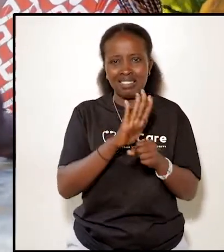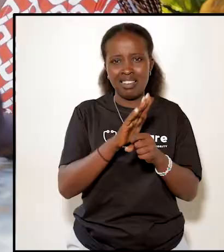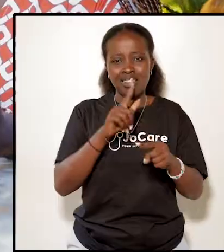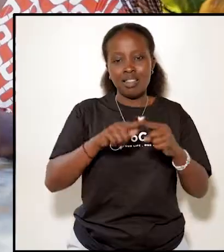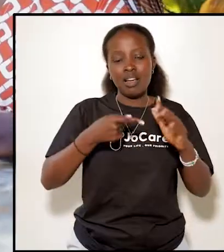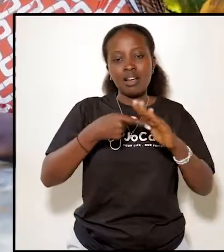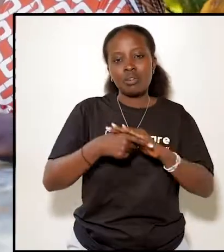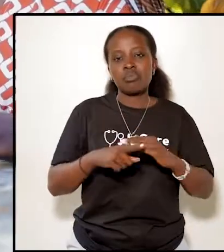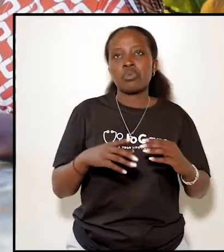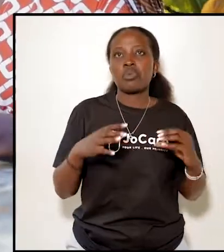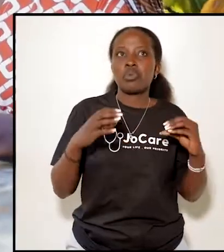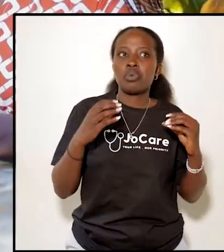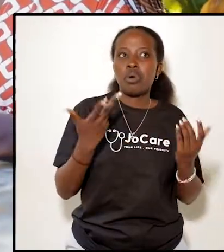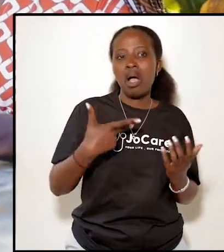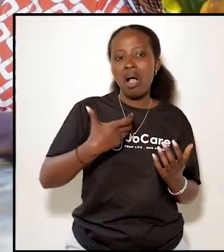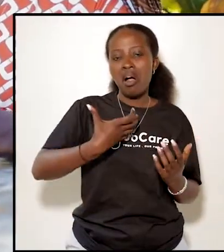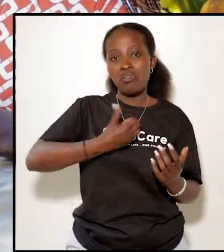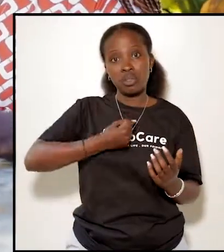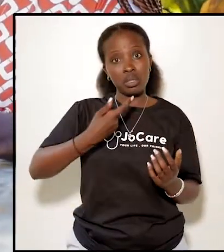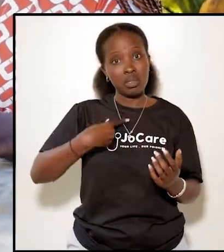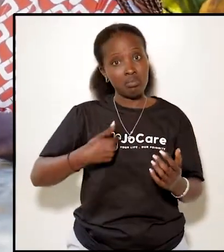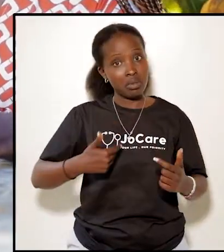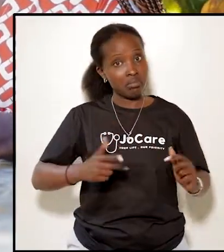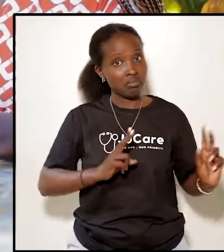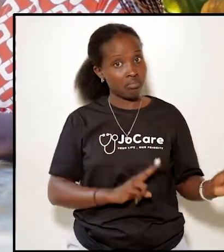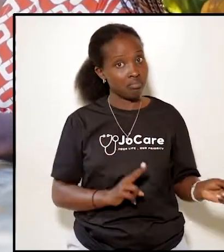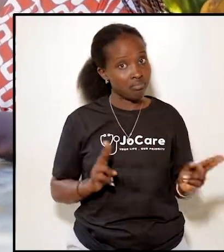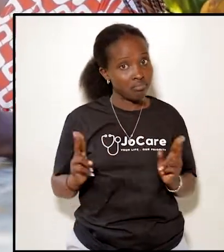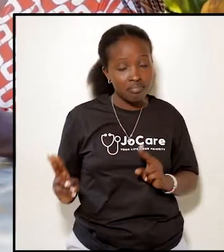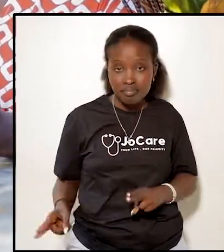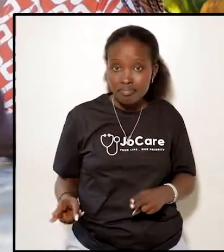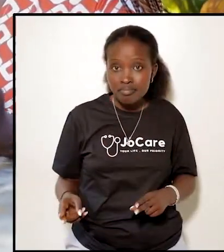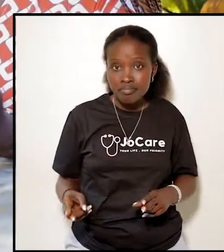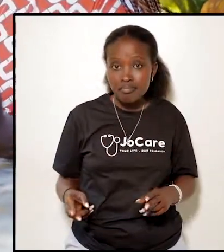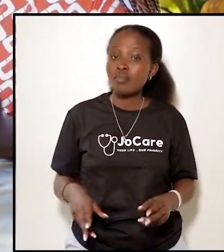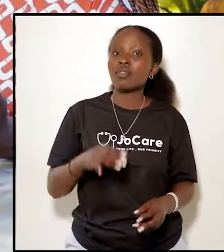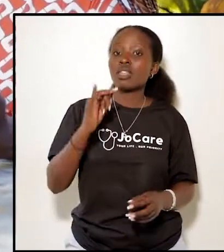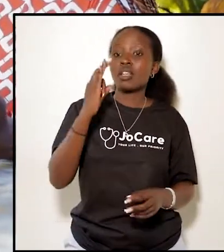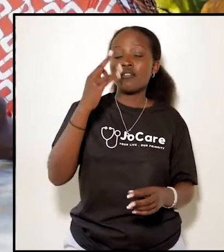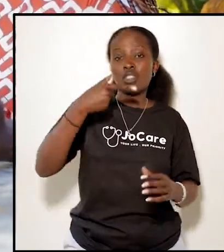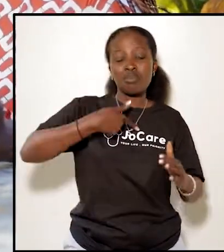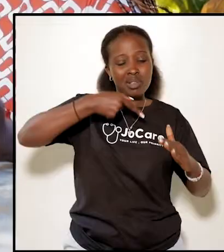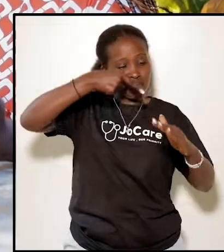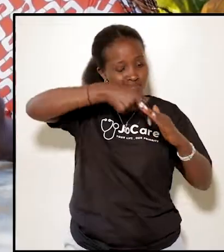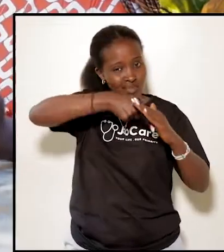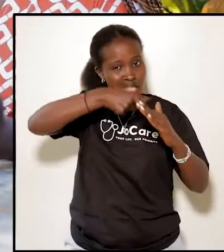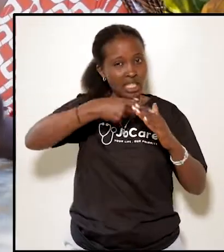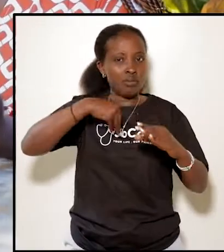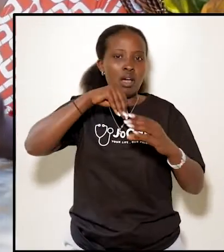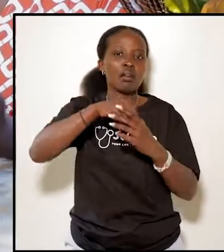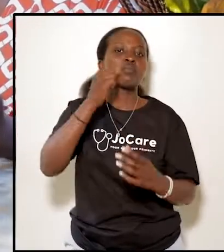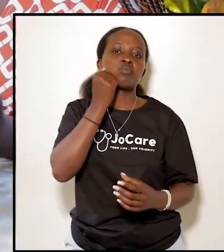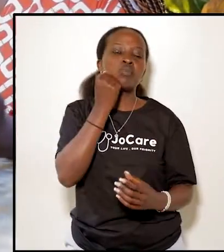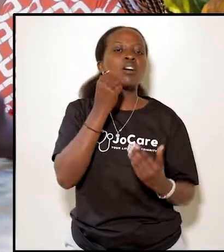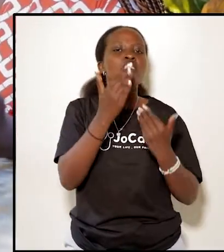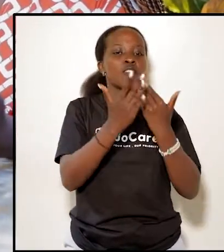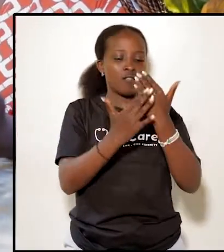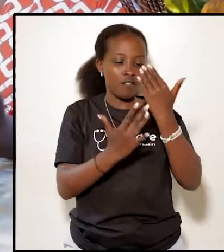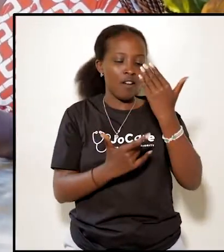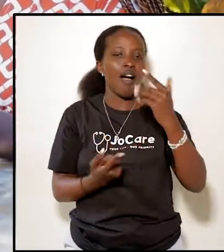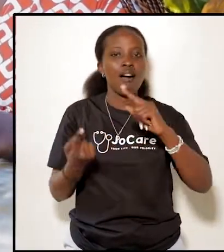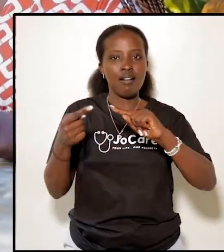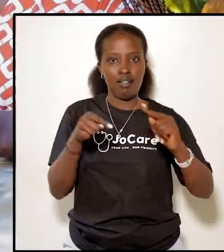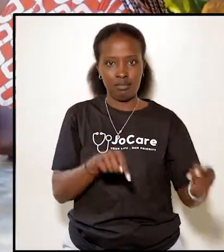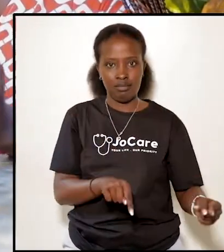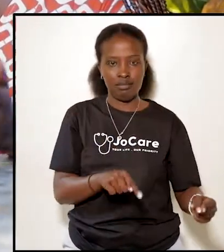that's chronic. Yes. We may also have abnormal uterine bleeding, where instead of periods you just bleed. Breed.